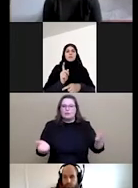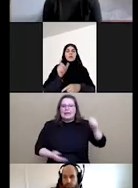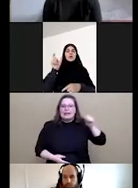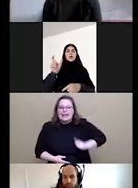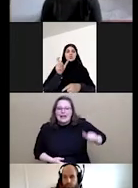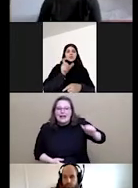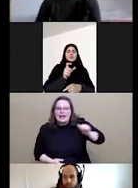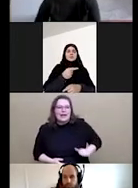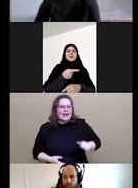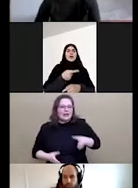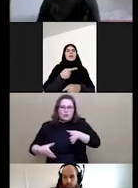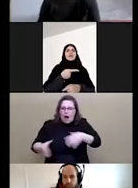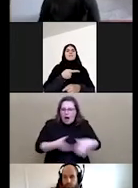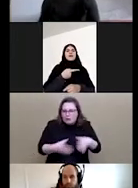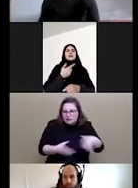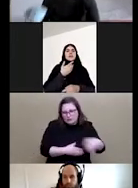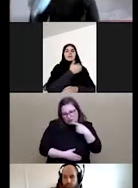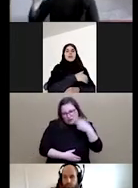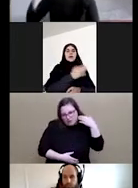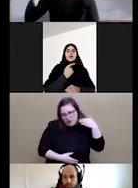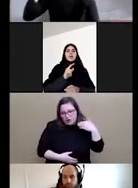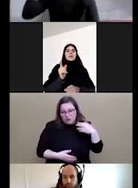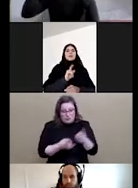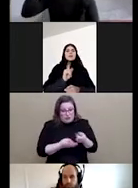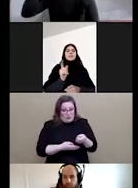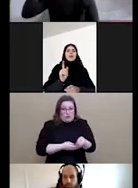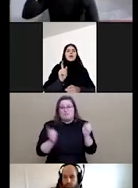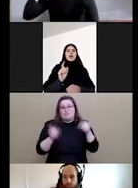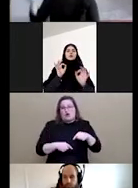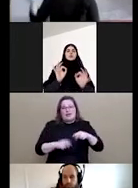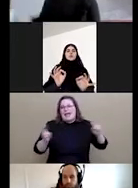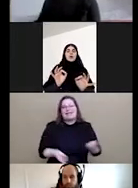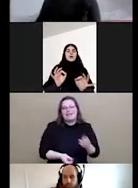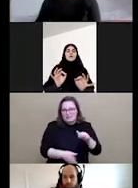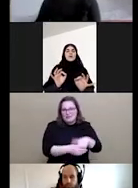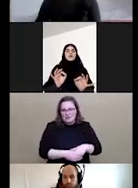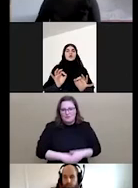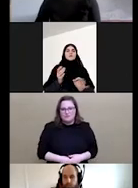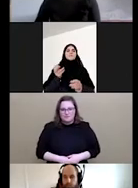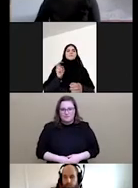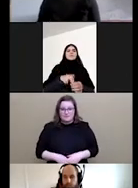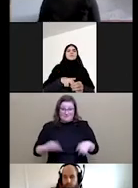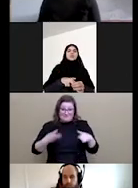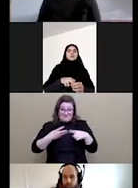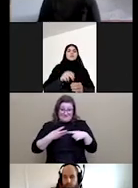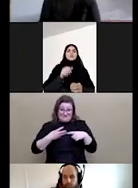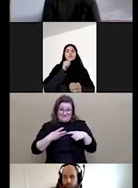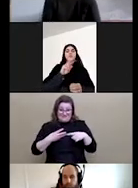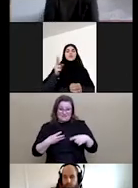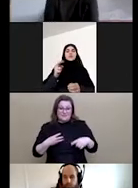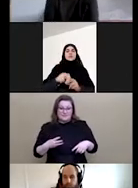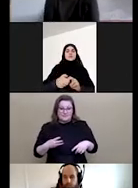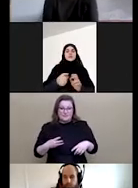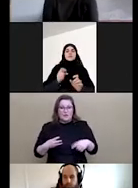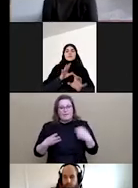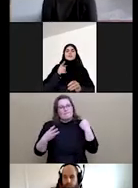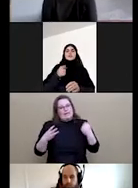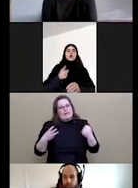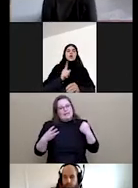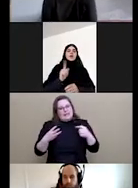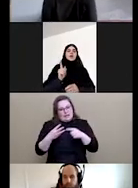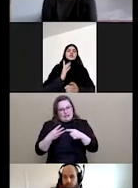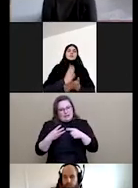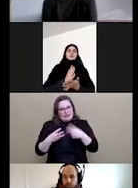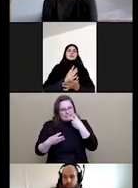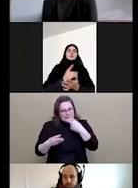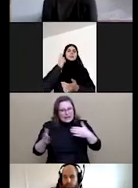other issues we mentioned, there will be no meaningful participation. And this to me is very important, ensure cooperation